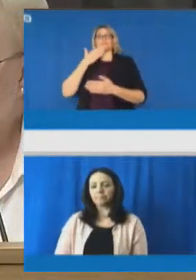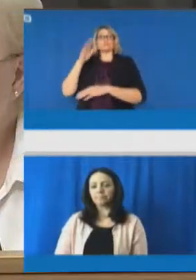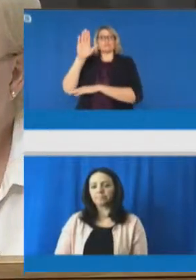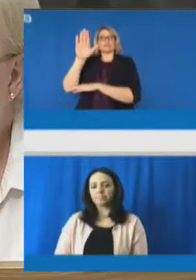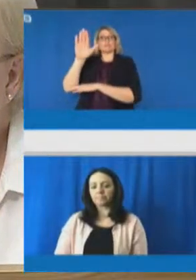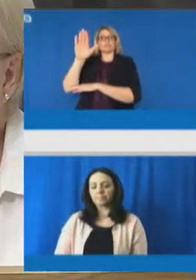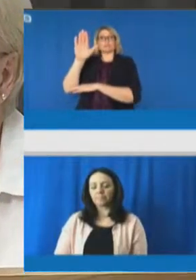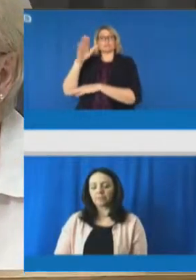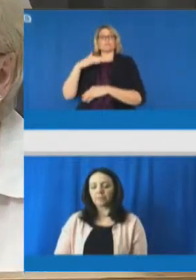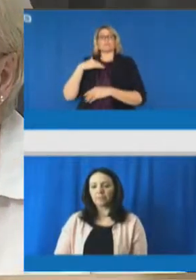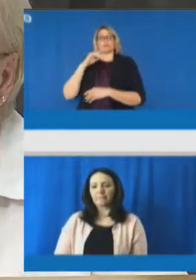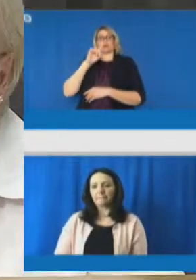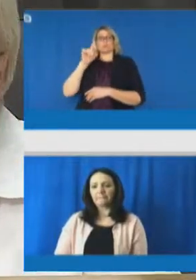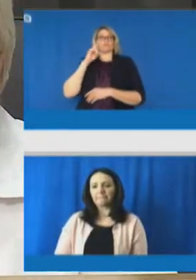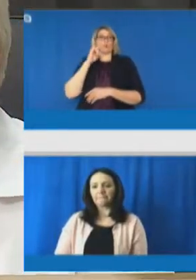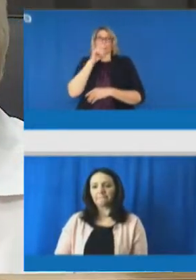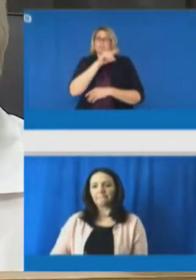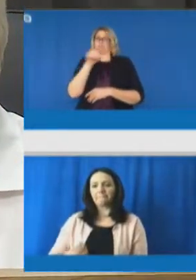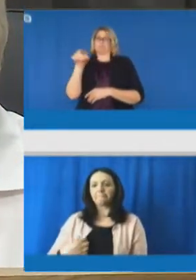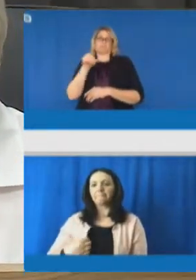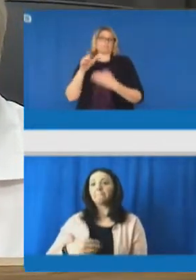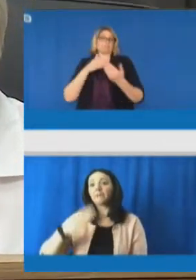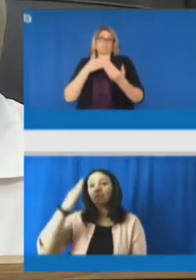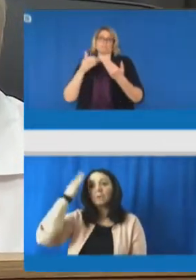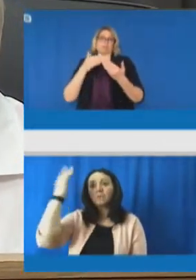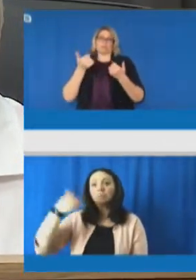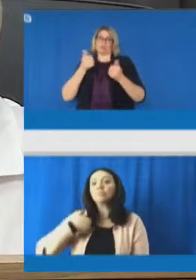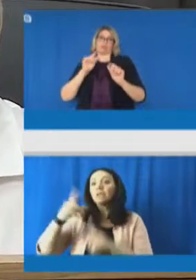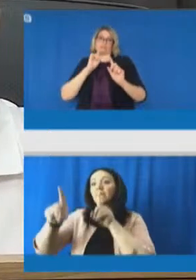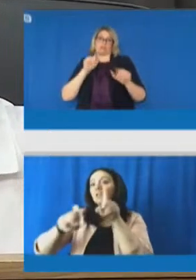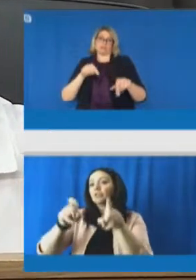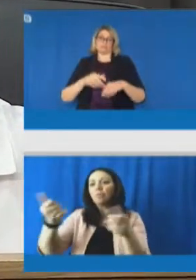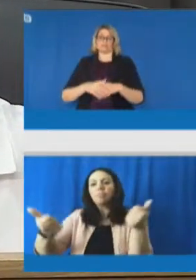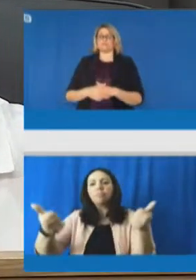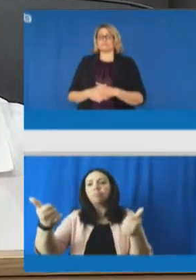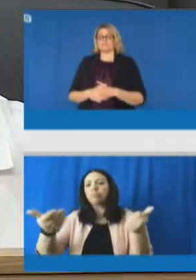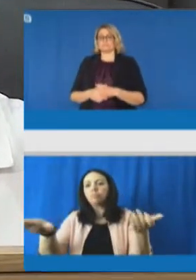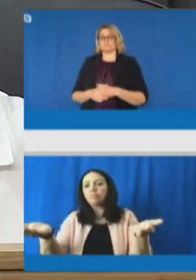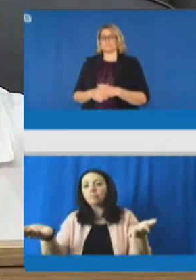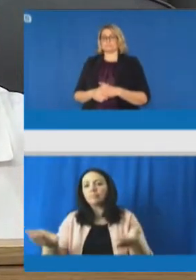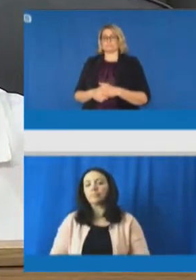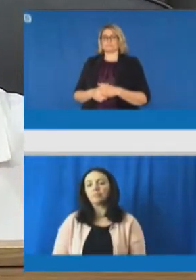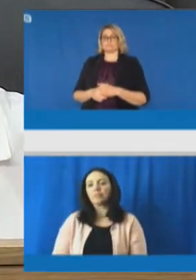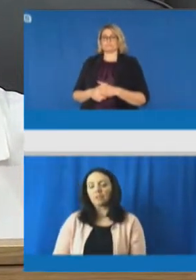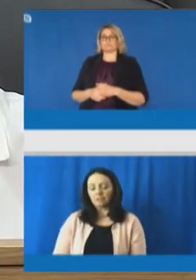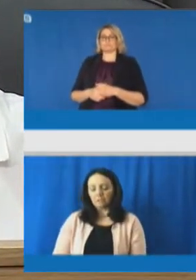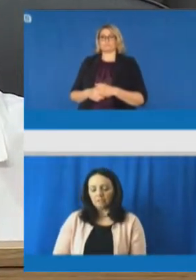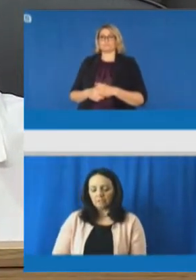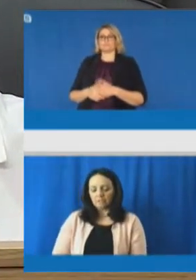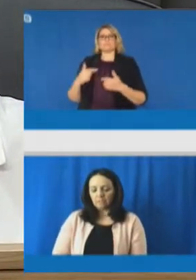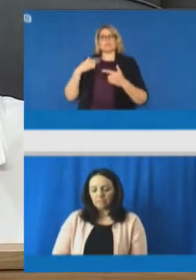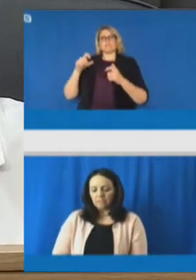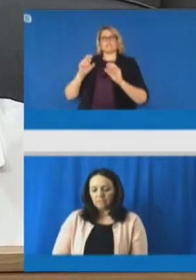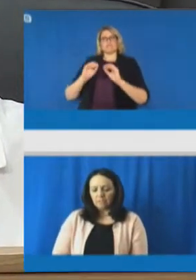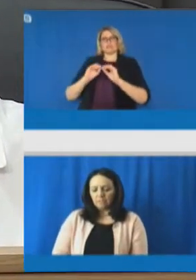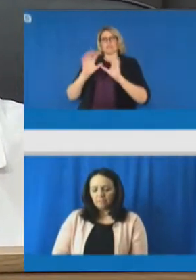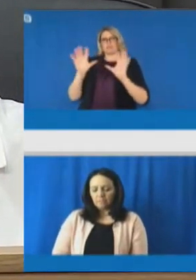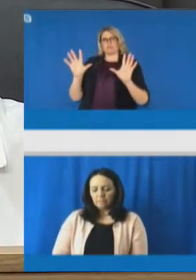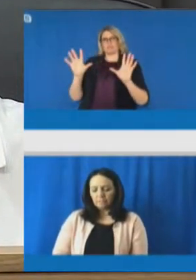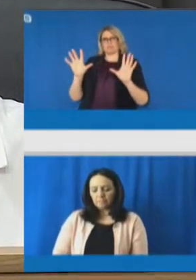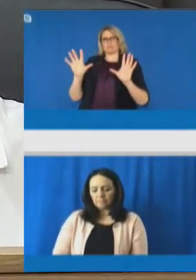please? It's my understanding that pharmacists will be ready